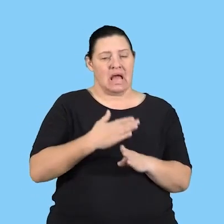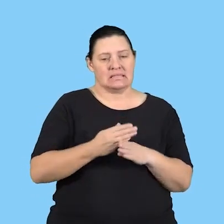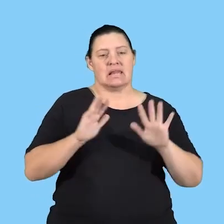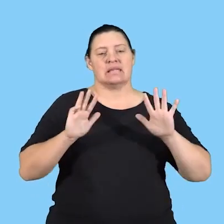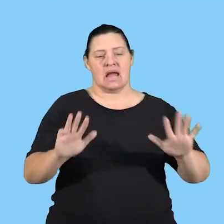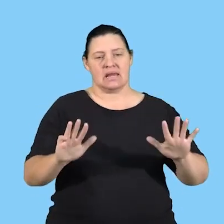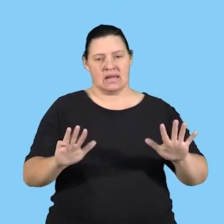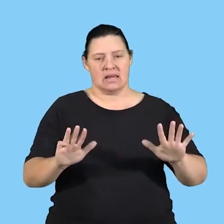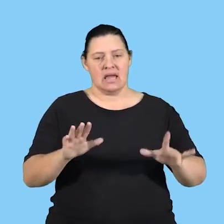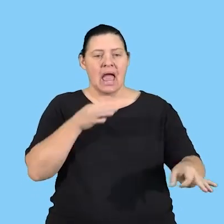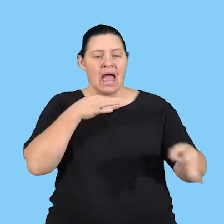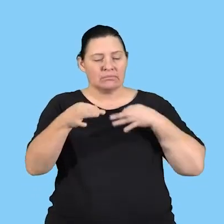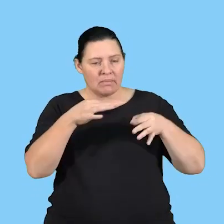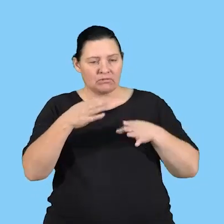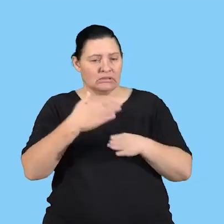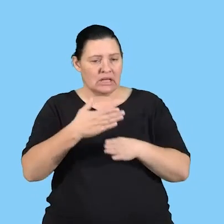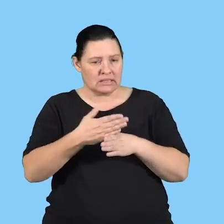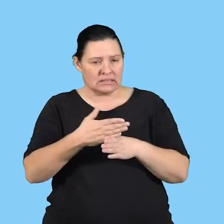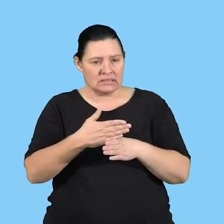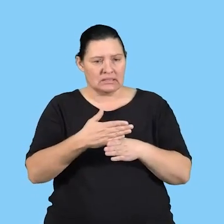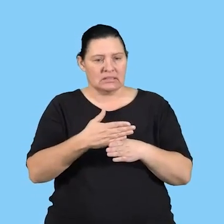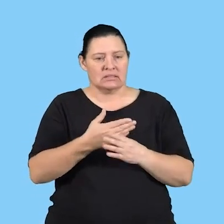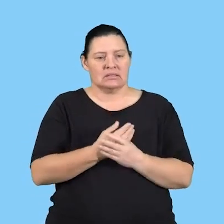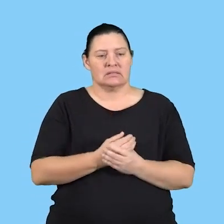The description of the task, we've